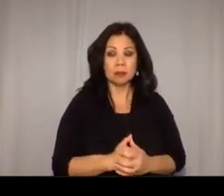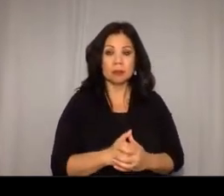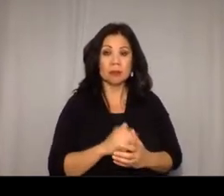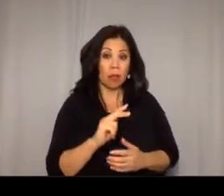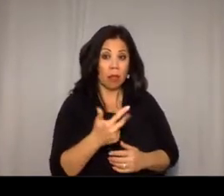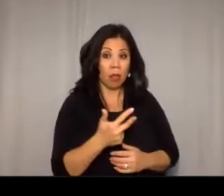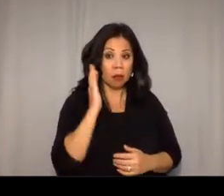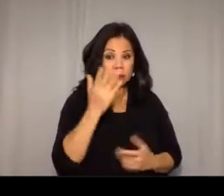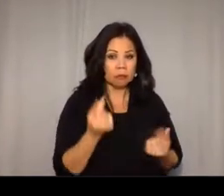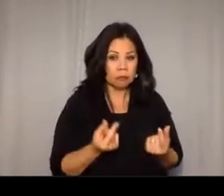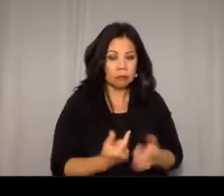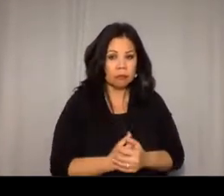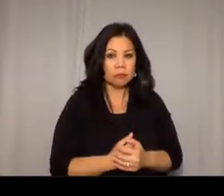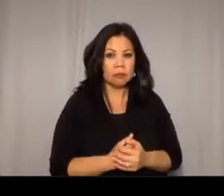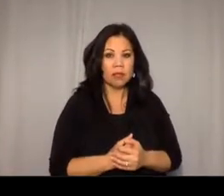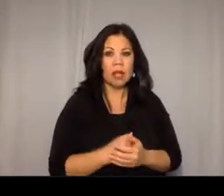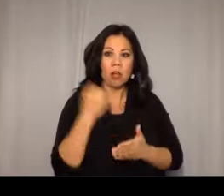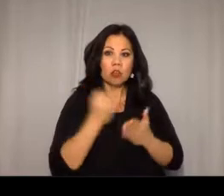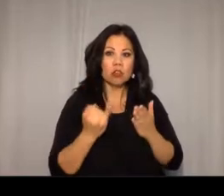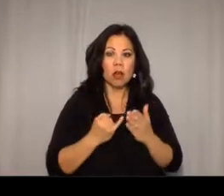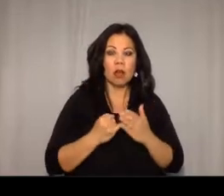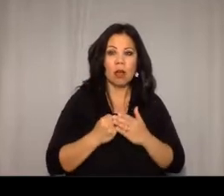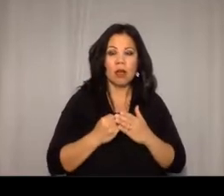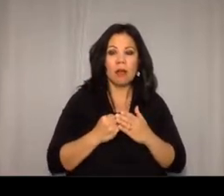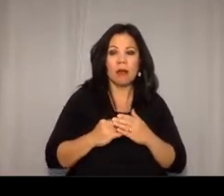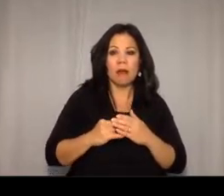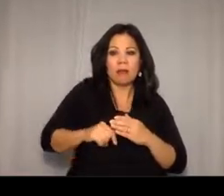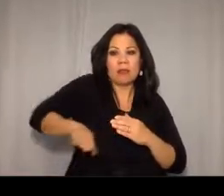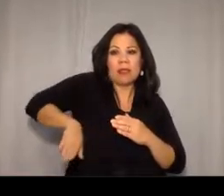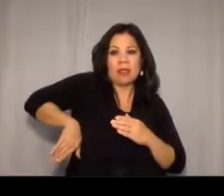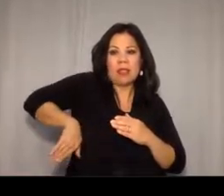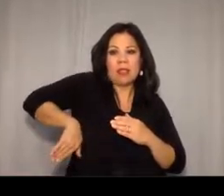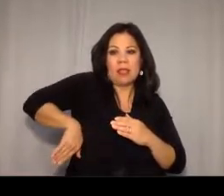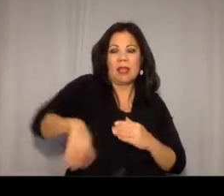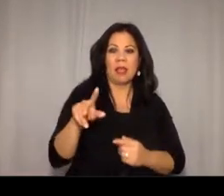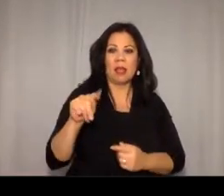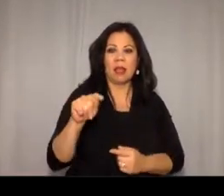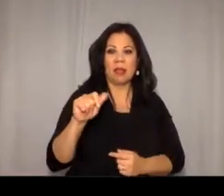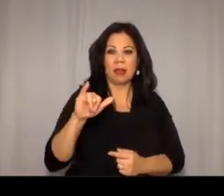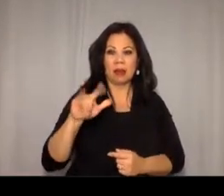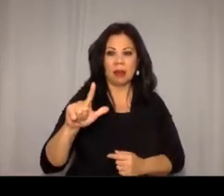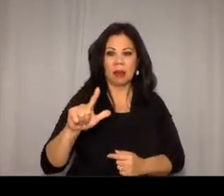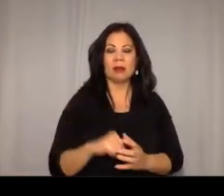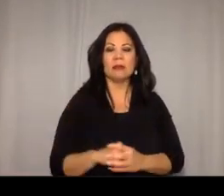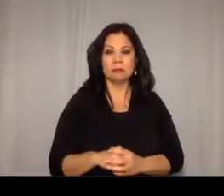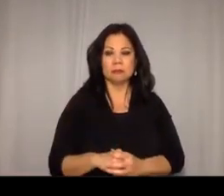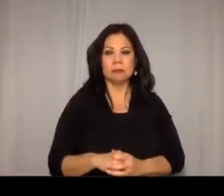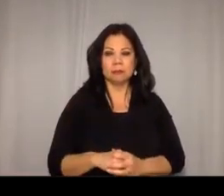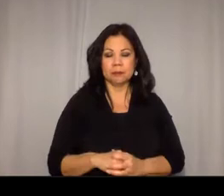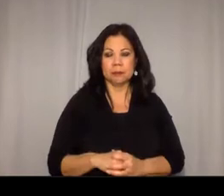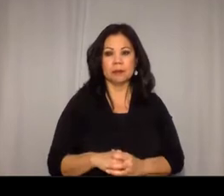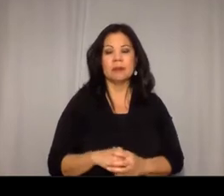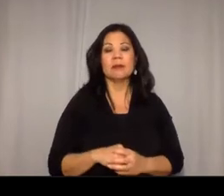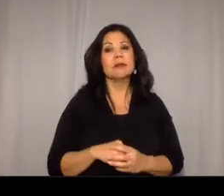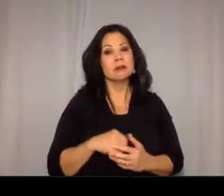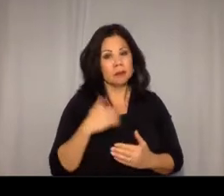gonna add the tail. There's the tail down there. So I'm gonna just go through the steps again. The